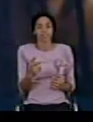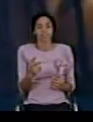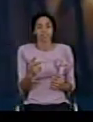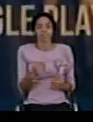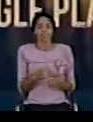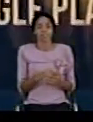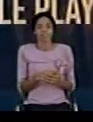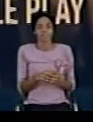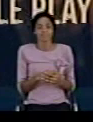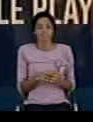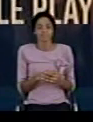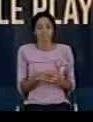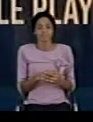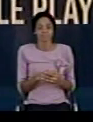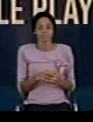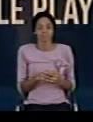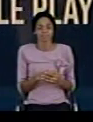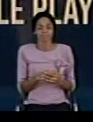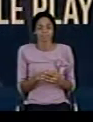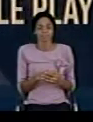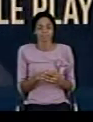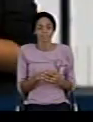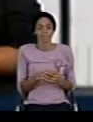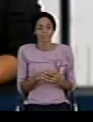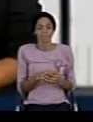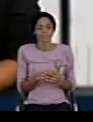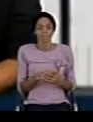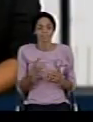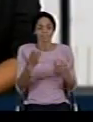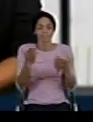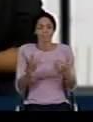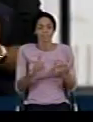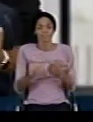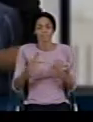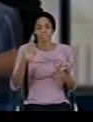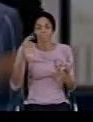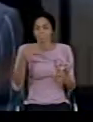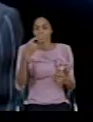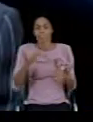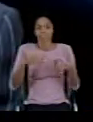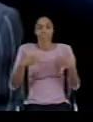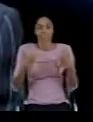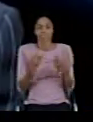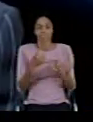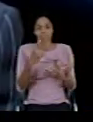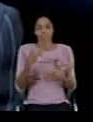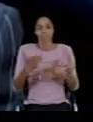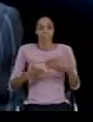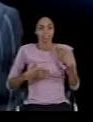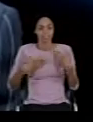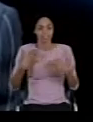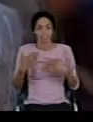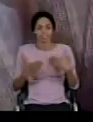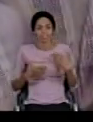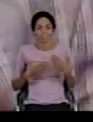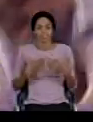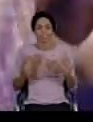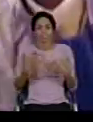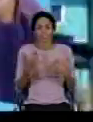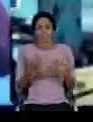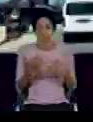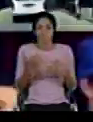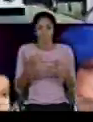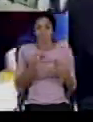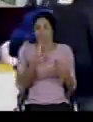UK. I want to say how much our viewers enjoy watching the monthly crusades of Pastor